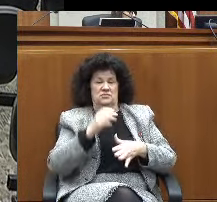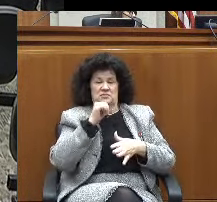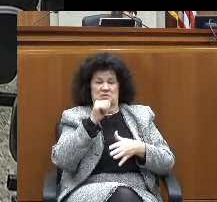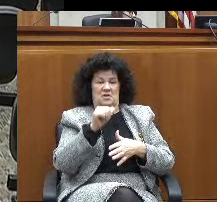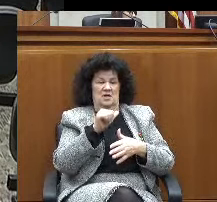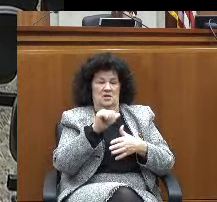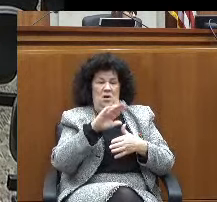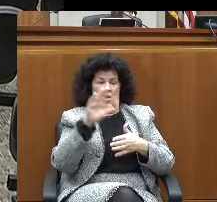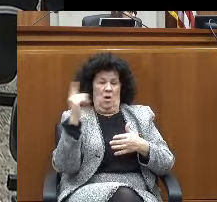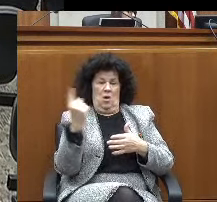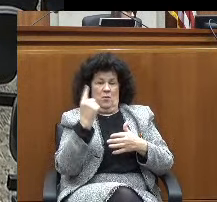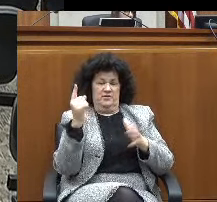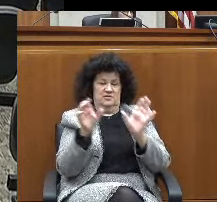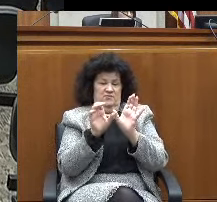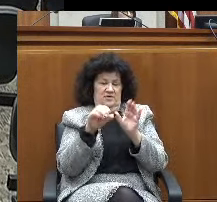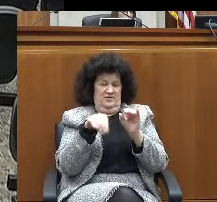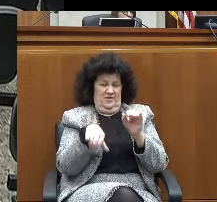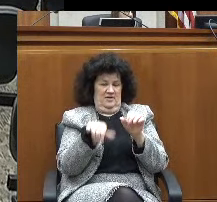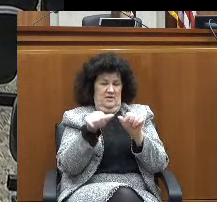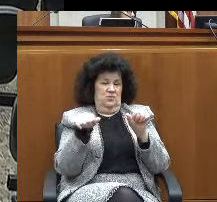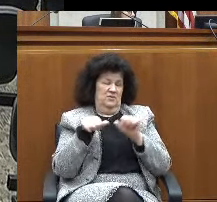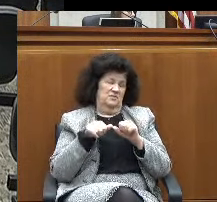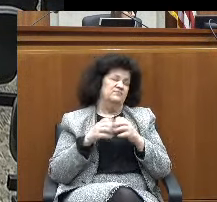necessarily certified in that same area.